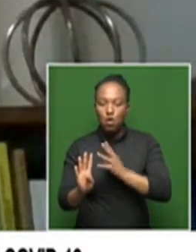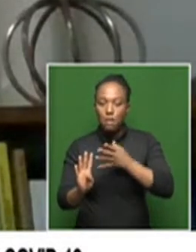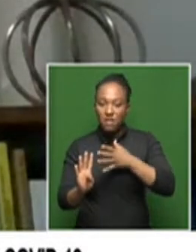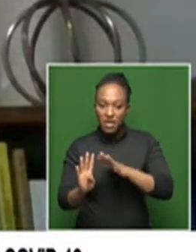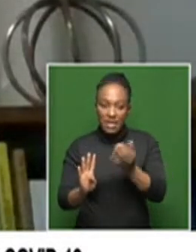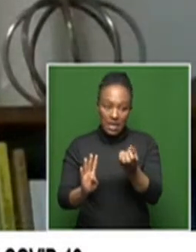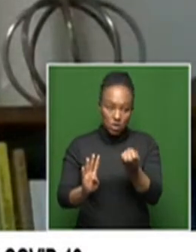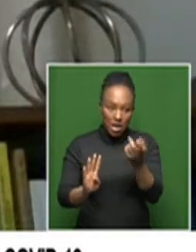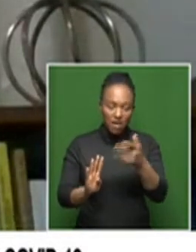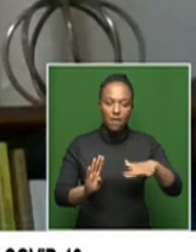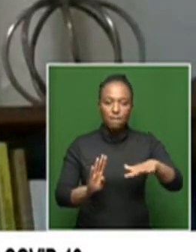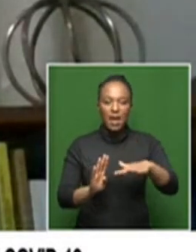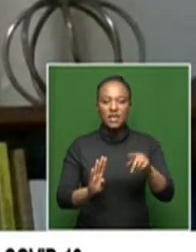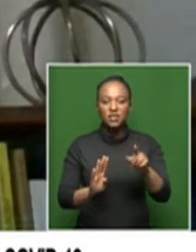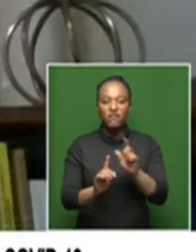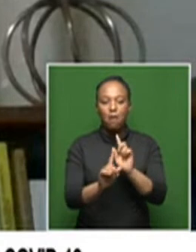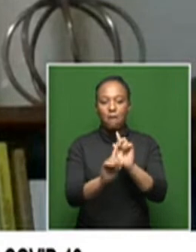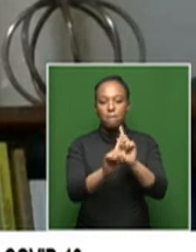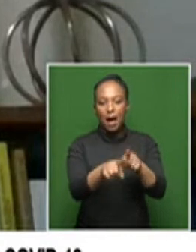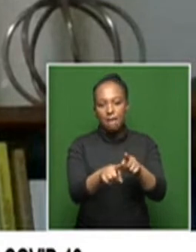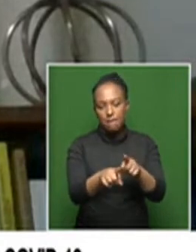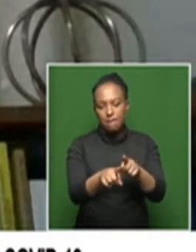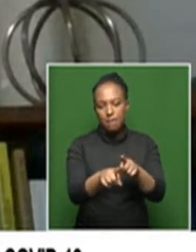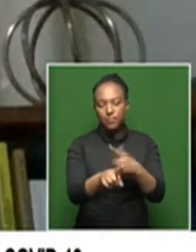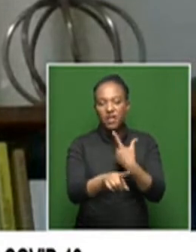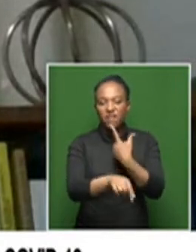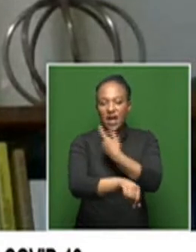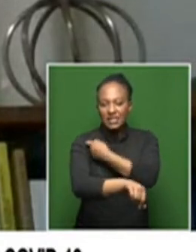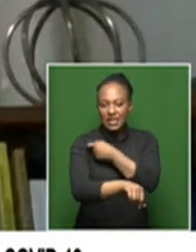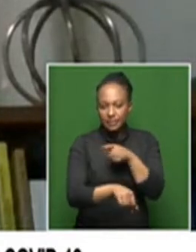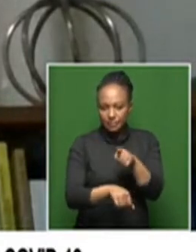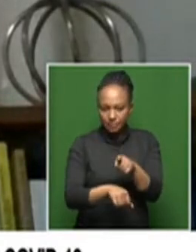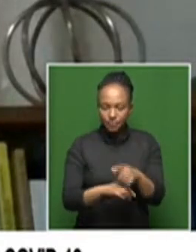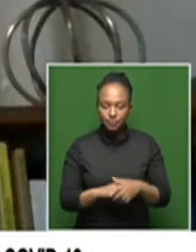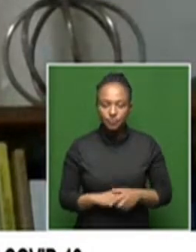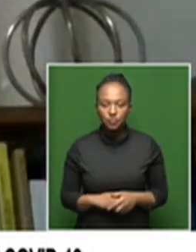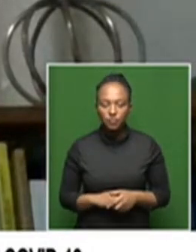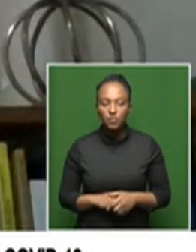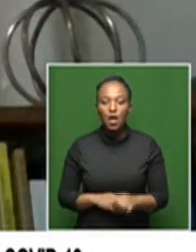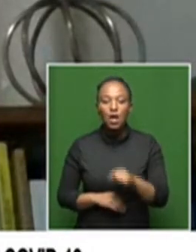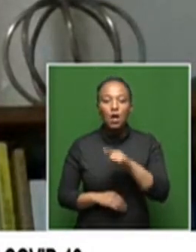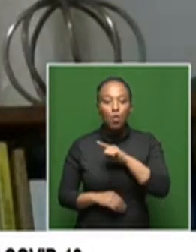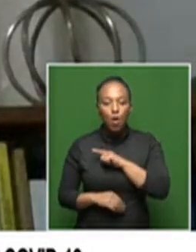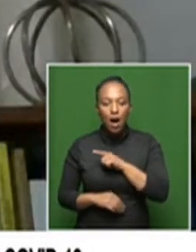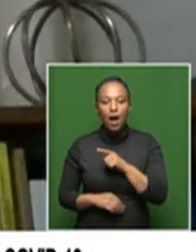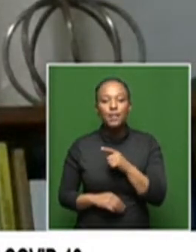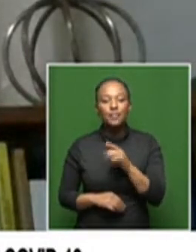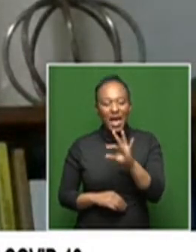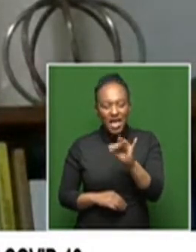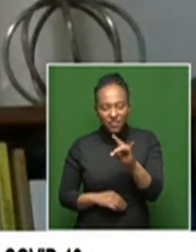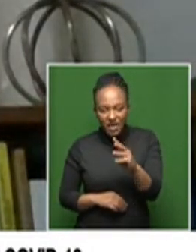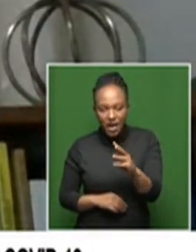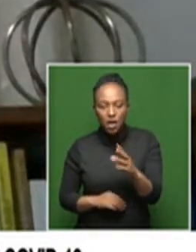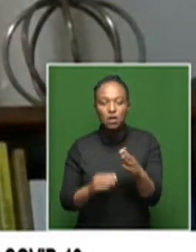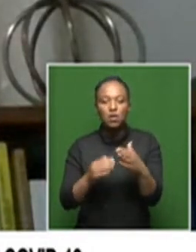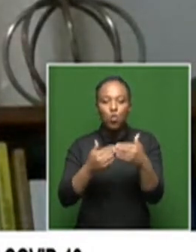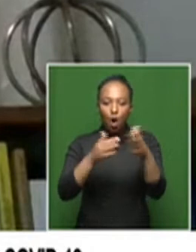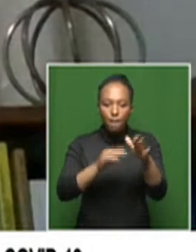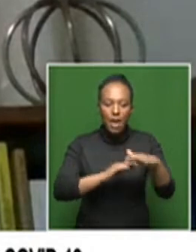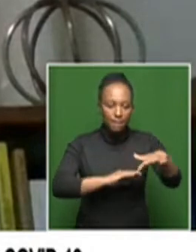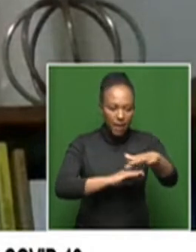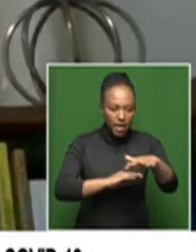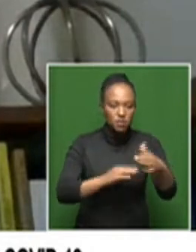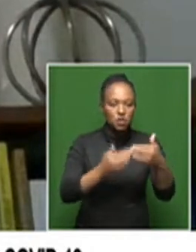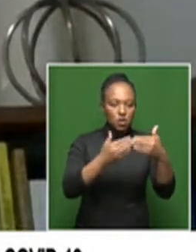vaccination site. Now, because of the fact that there's on a continuous basis new sites that are